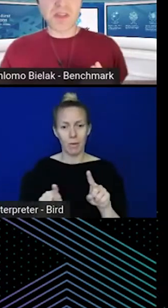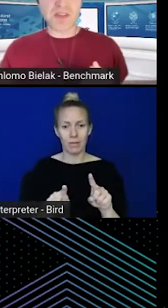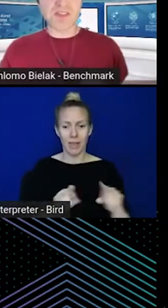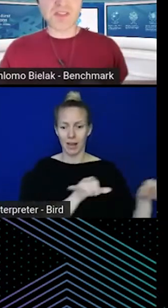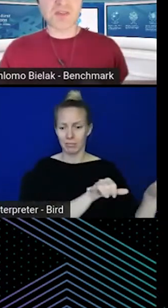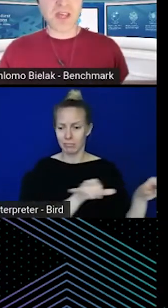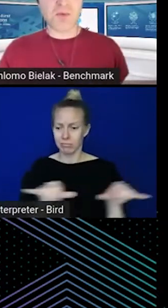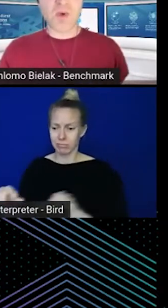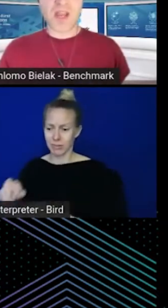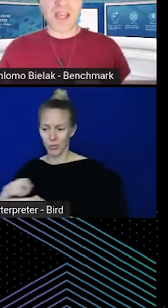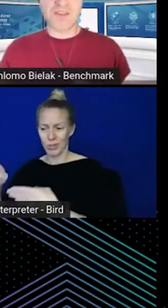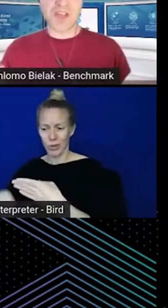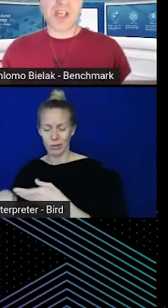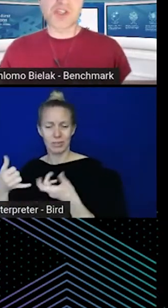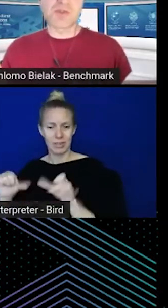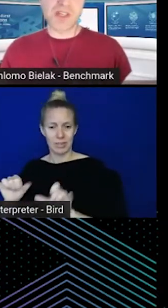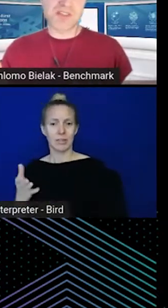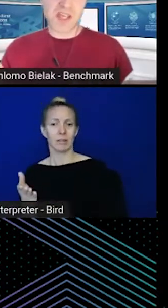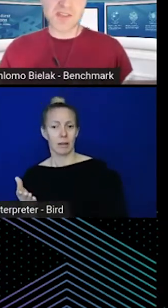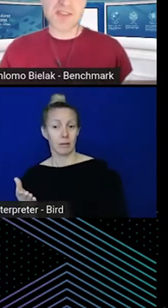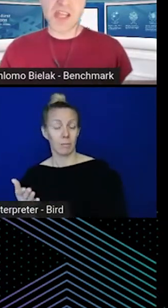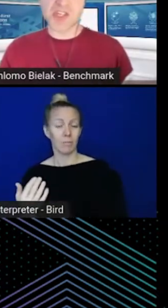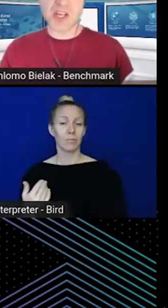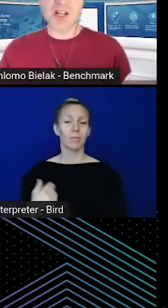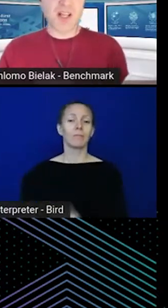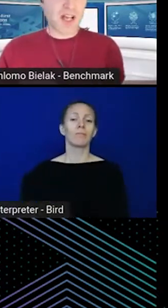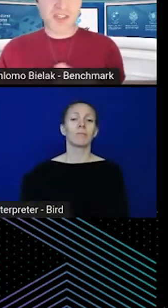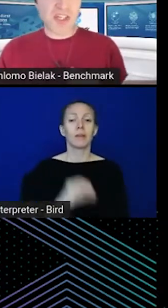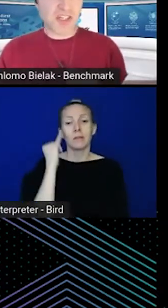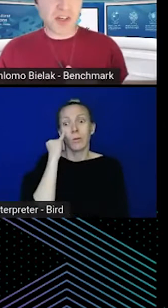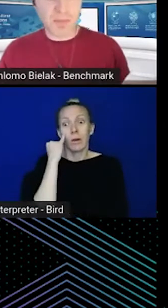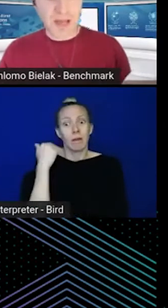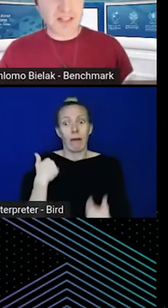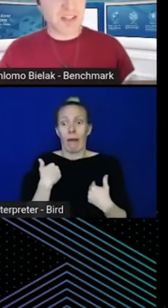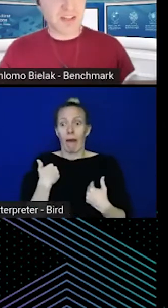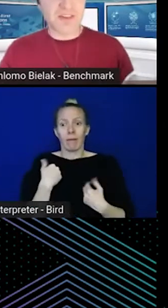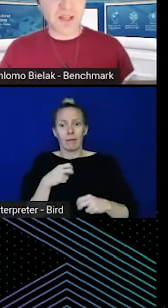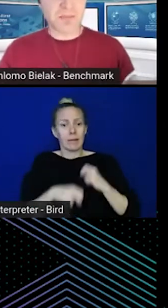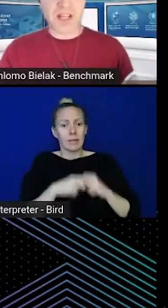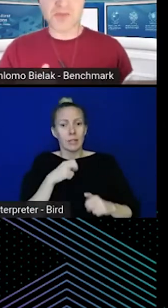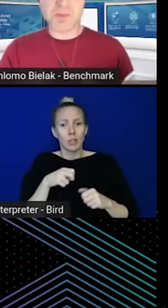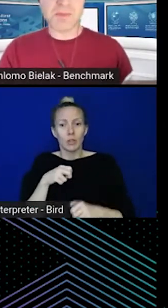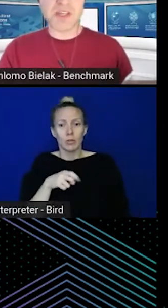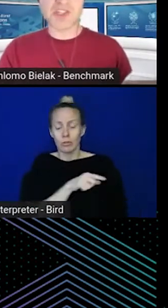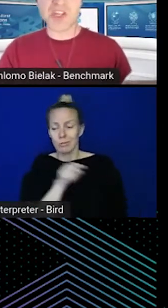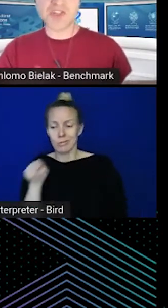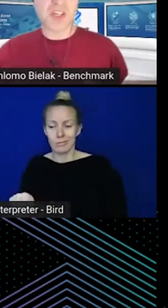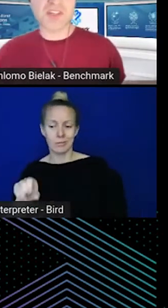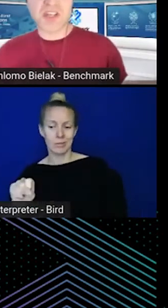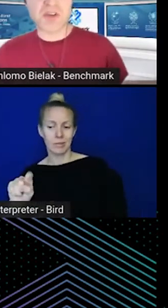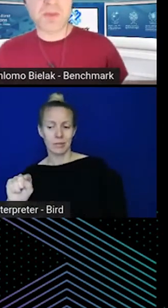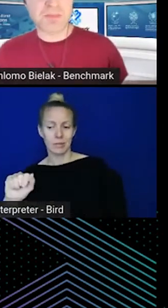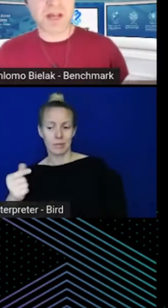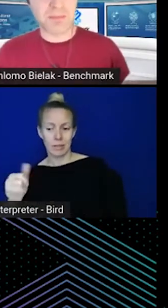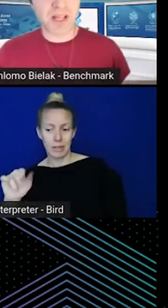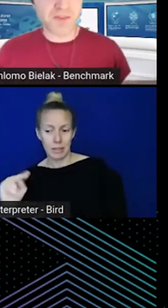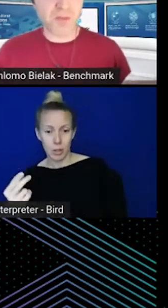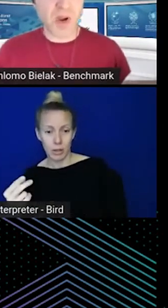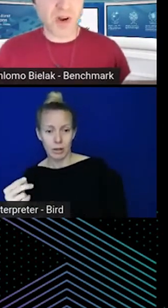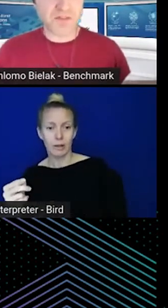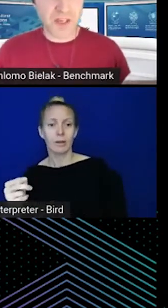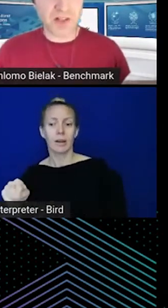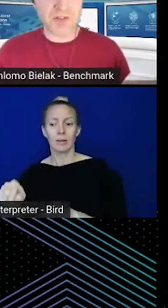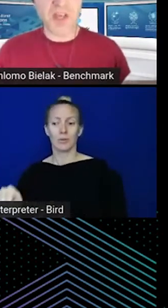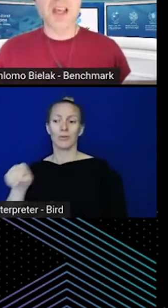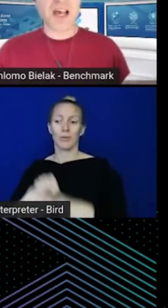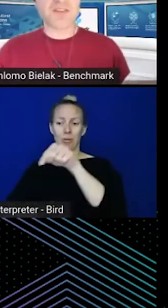we're doing this is so that when I have an issue, let's say in staging, I just need to go back to the develop branch, make my change, and continue my pipeline from